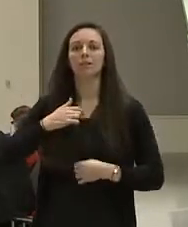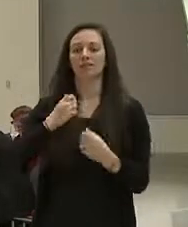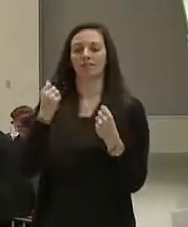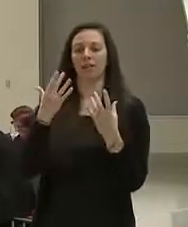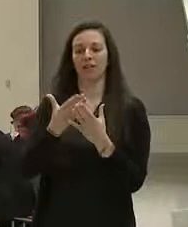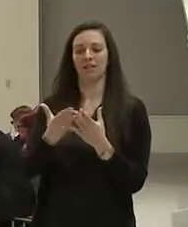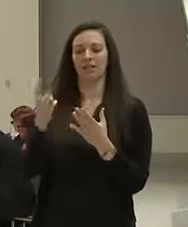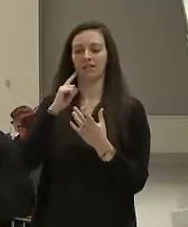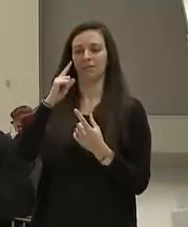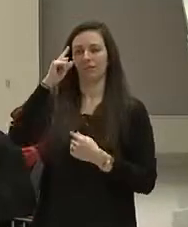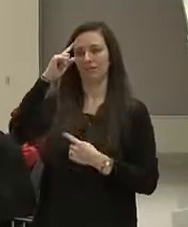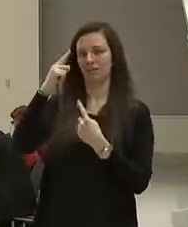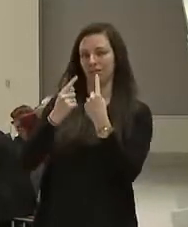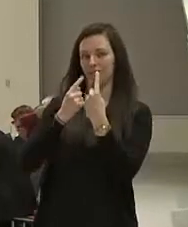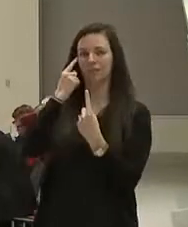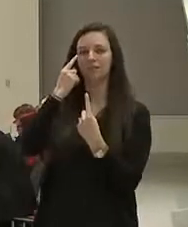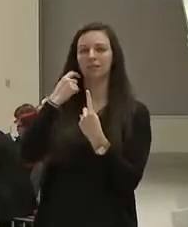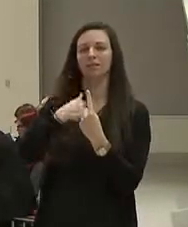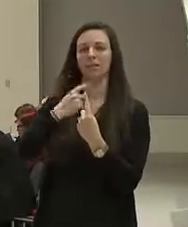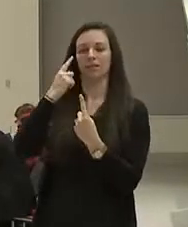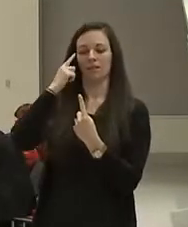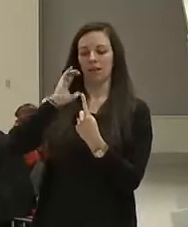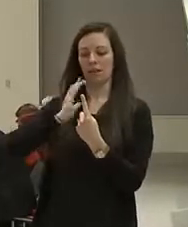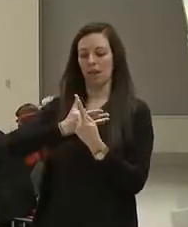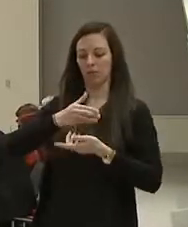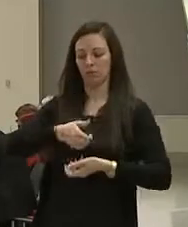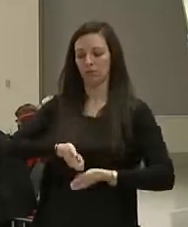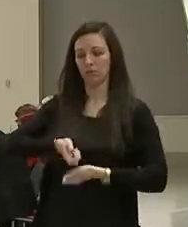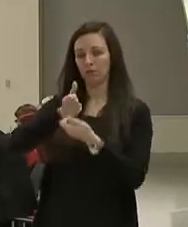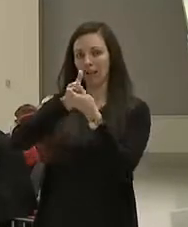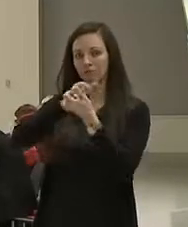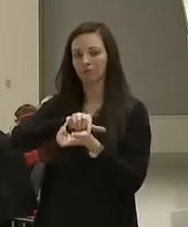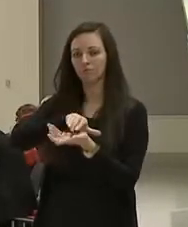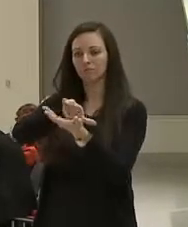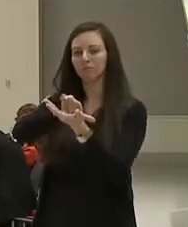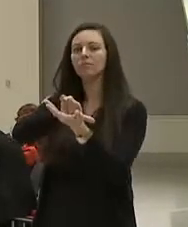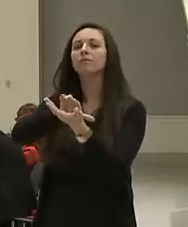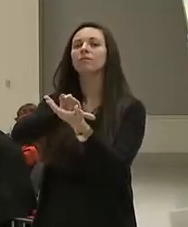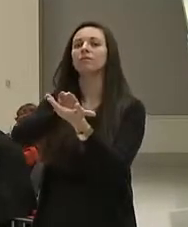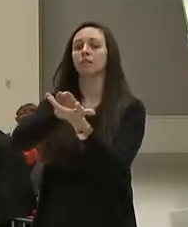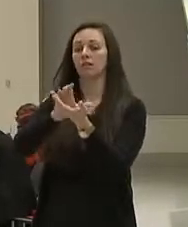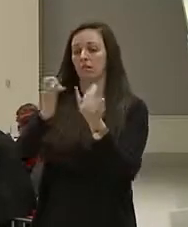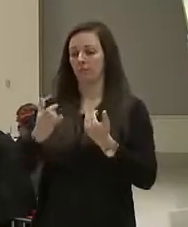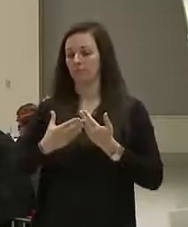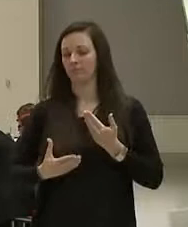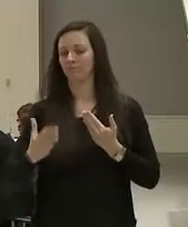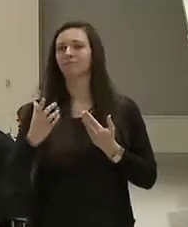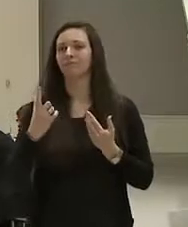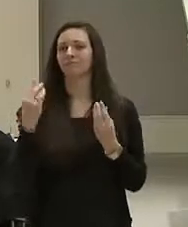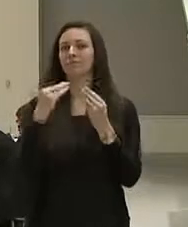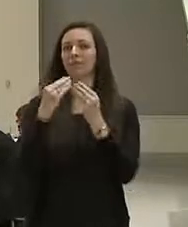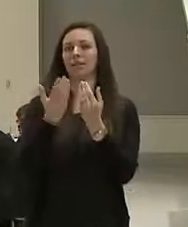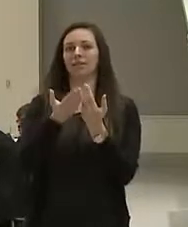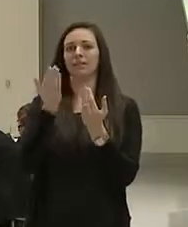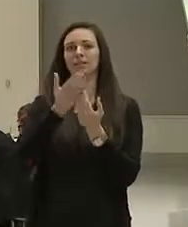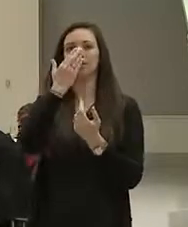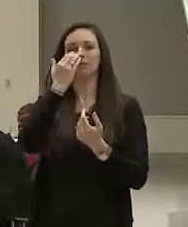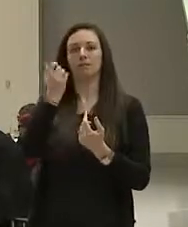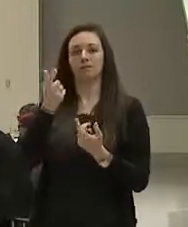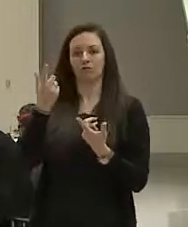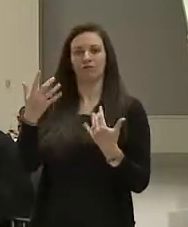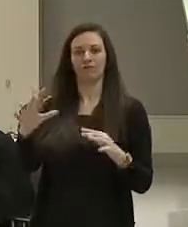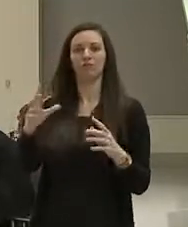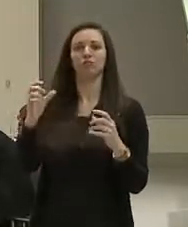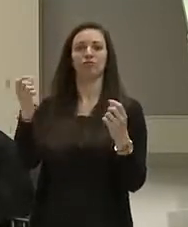the challenges that we face will be easier with the kind of input that we've heard today. And all I want to do is commend COPS,